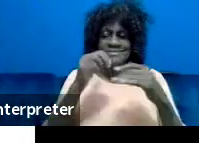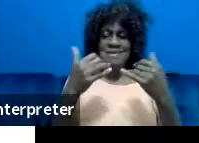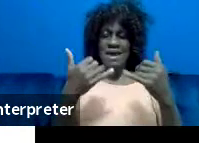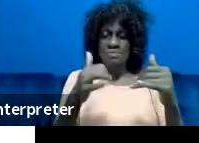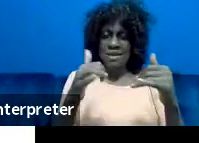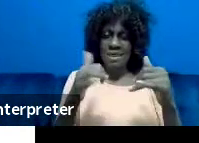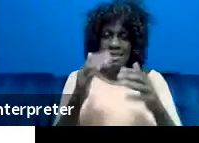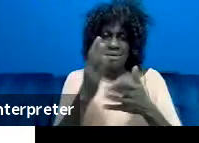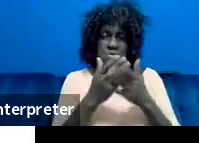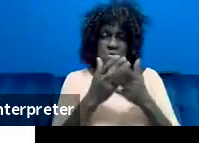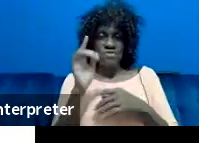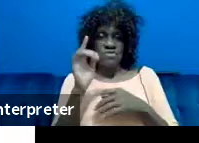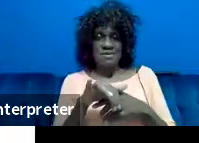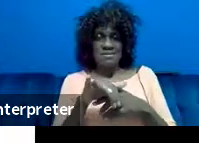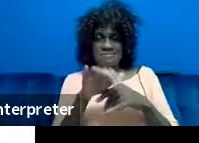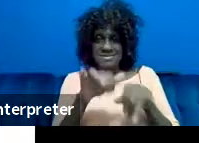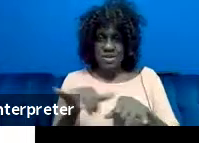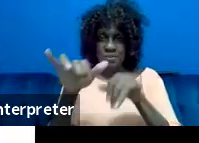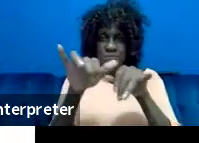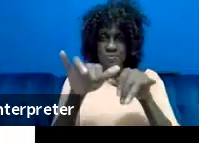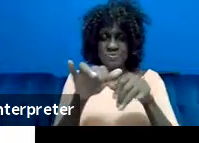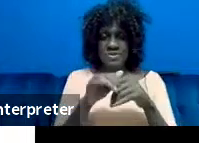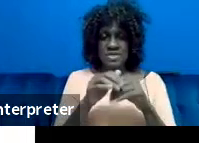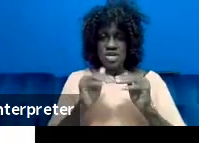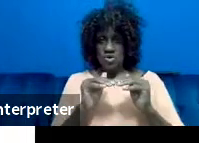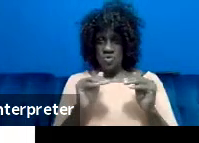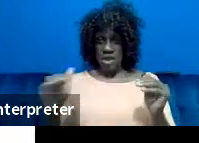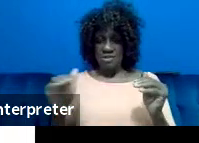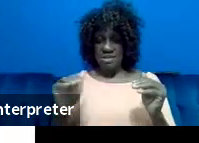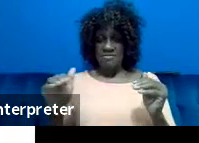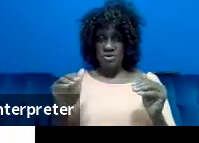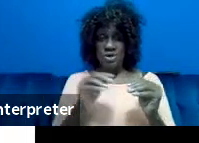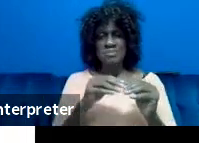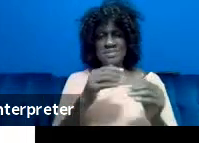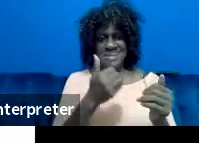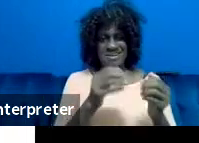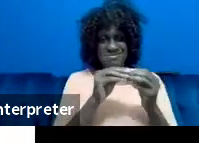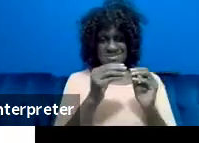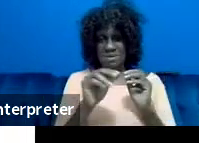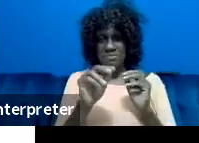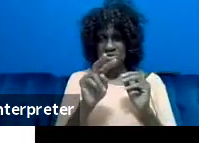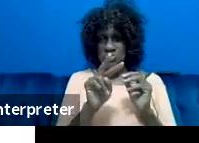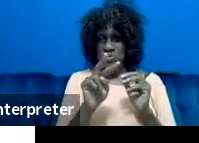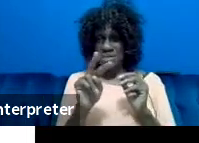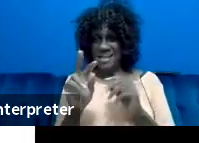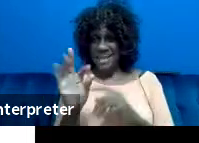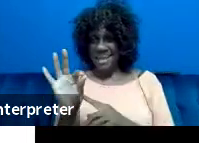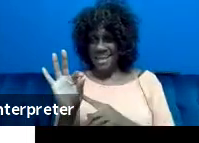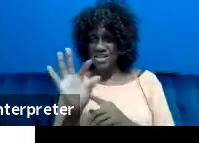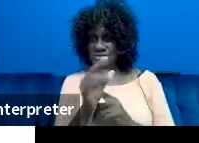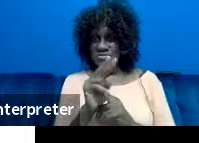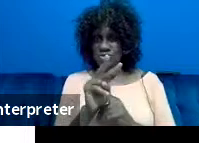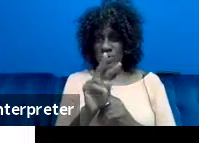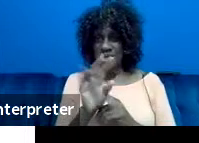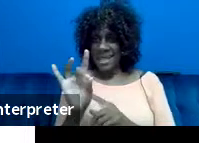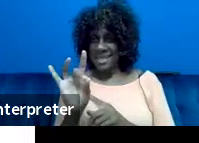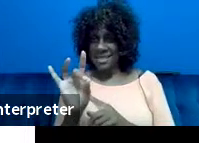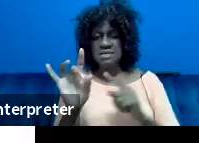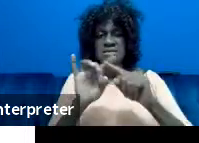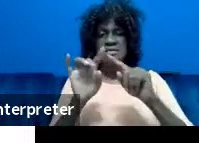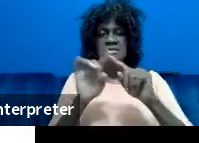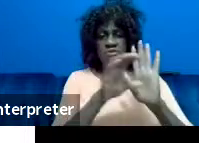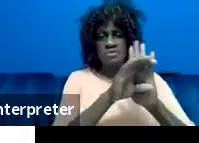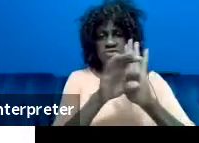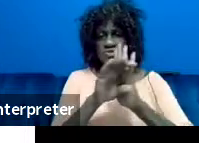standard. Ground level play components. I'm on slide number 28 if you're keeping up, and it shows several different pictures of ground level